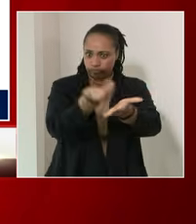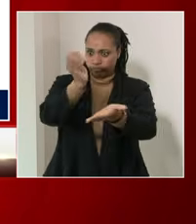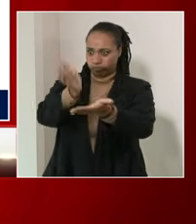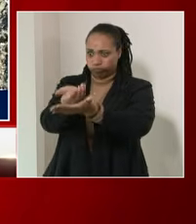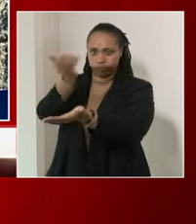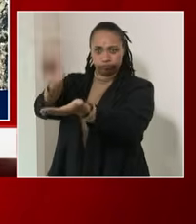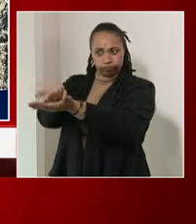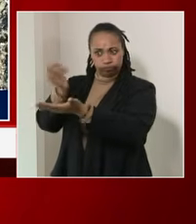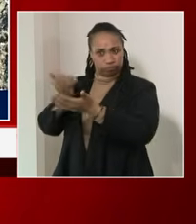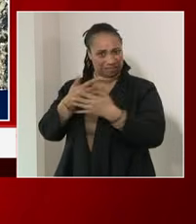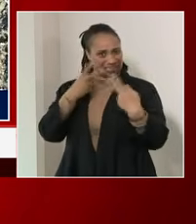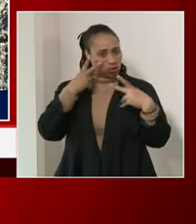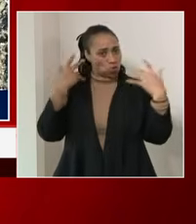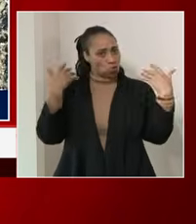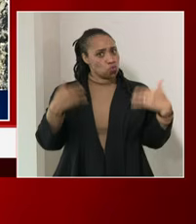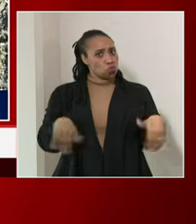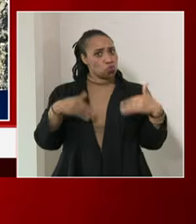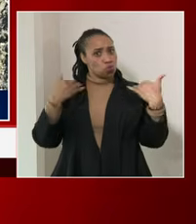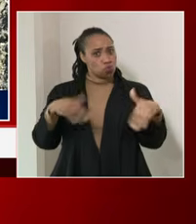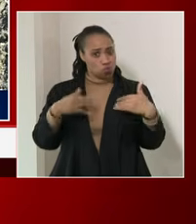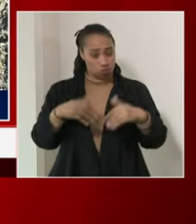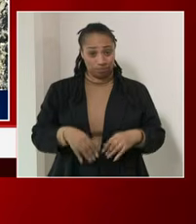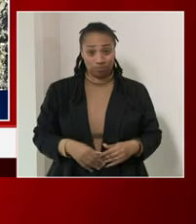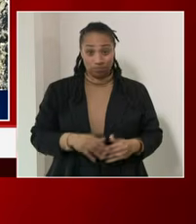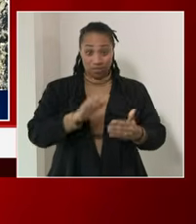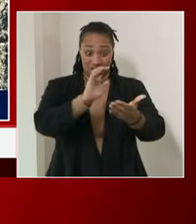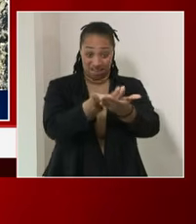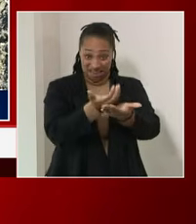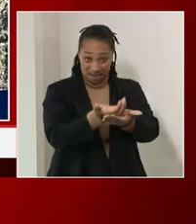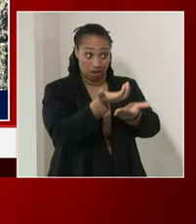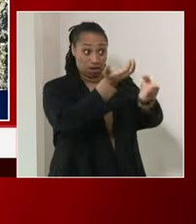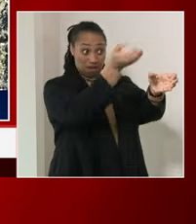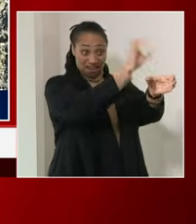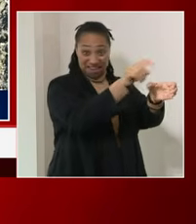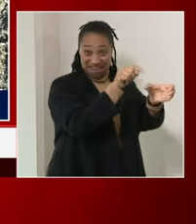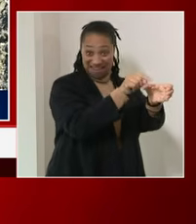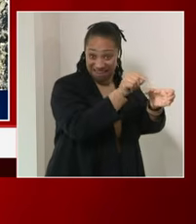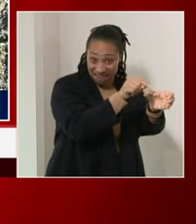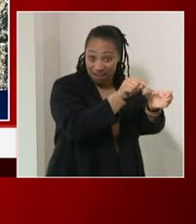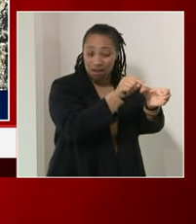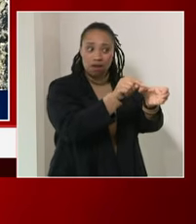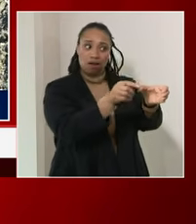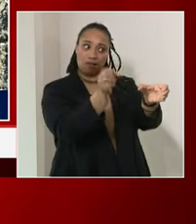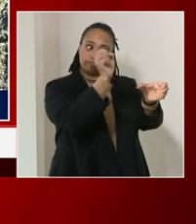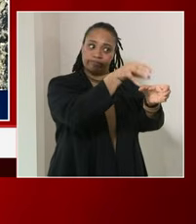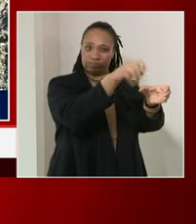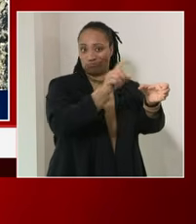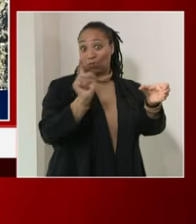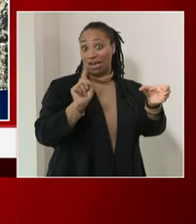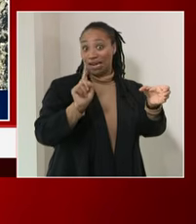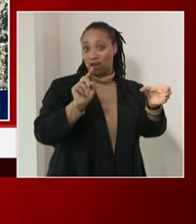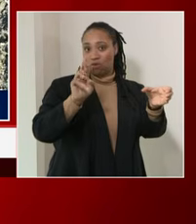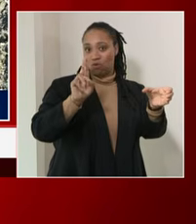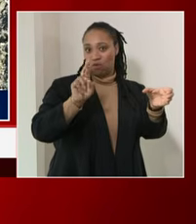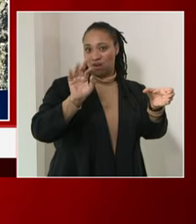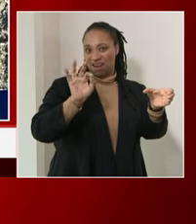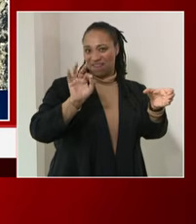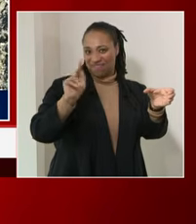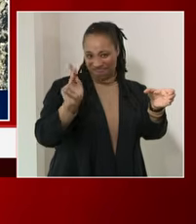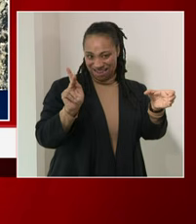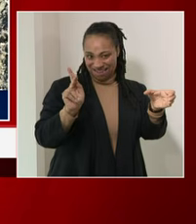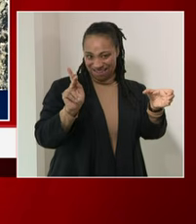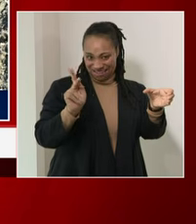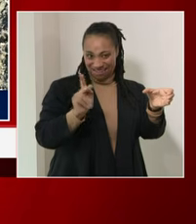that completely. We are using Carter Barron today. We're at about 50% full. We think by the end of day tomorrow we'll be full